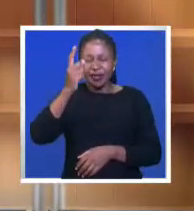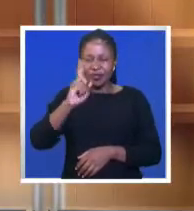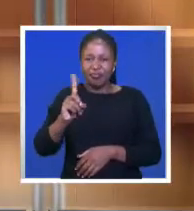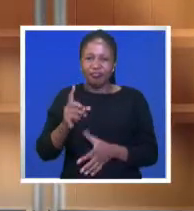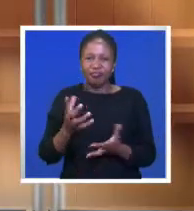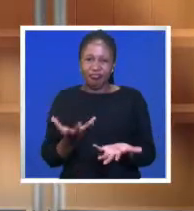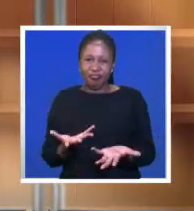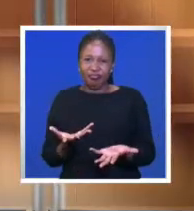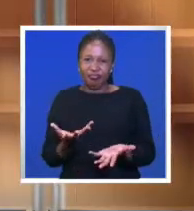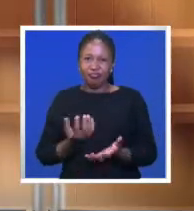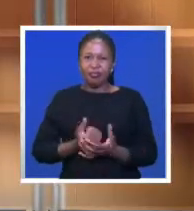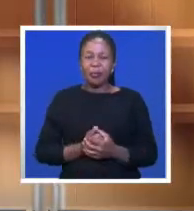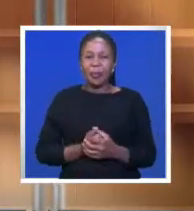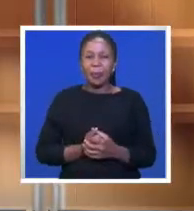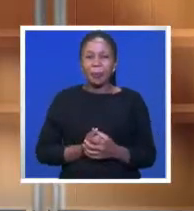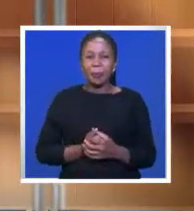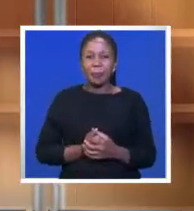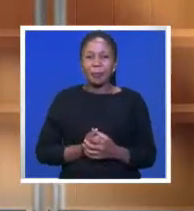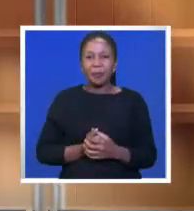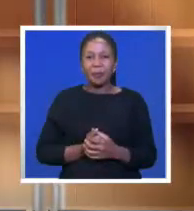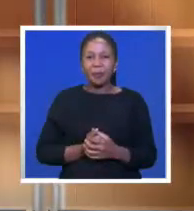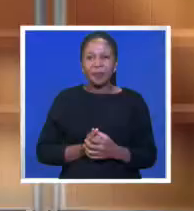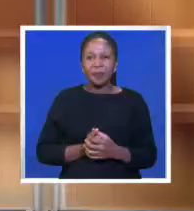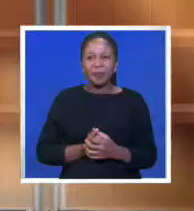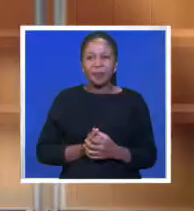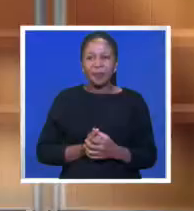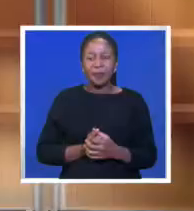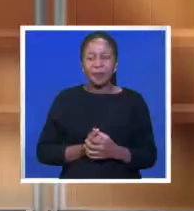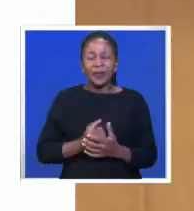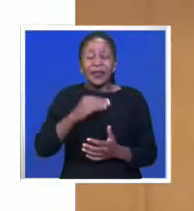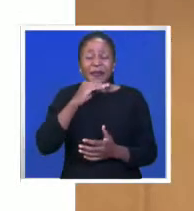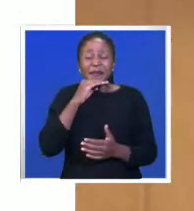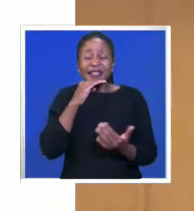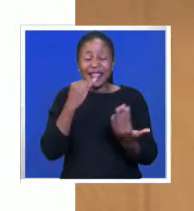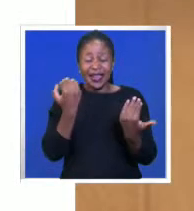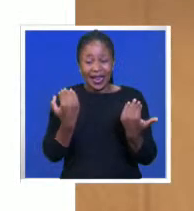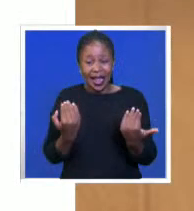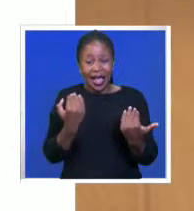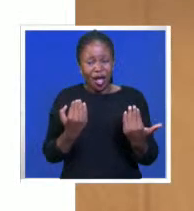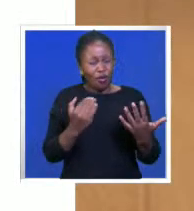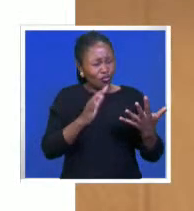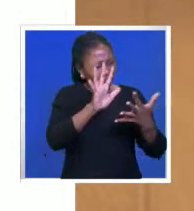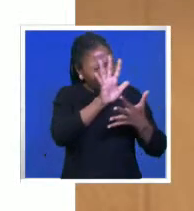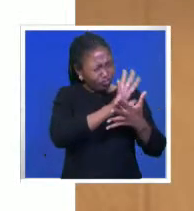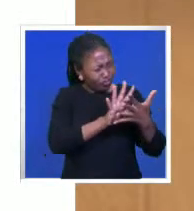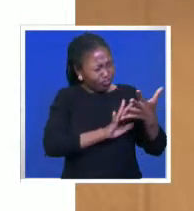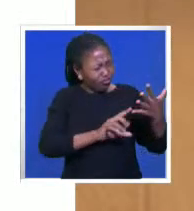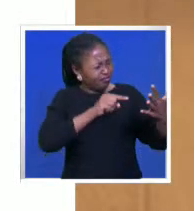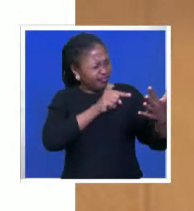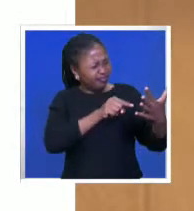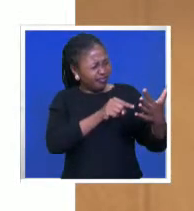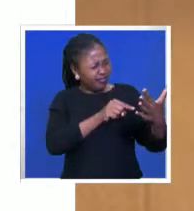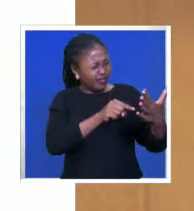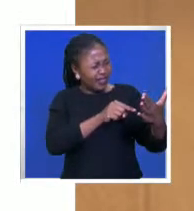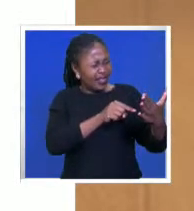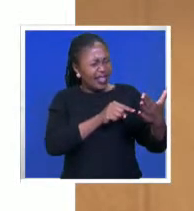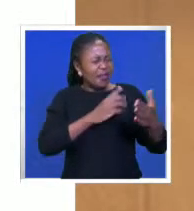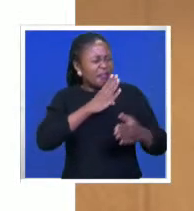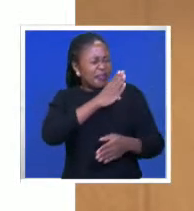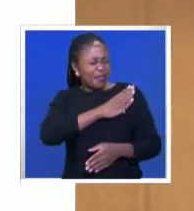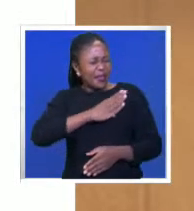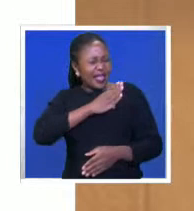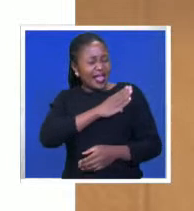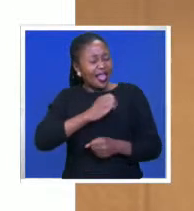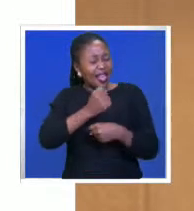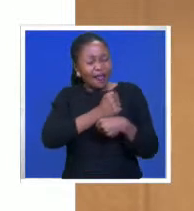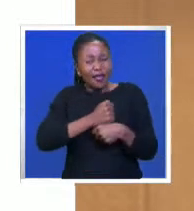text, my dear Lena? Let's look at the text. No, it's just telling us only about his action plan. Okay, this is what he